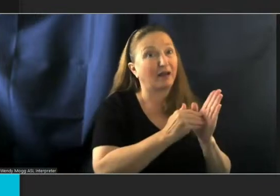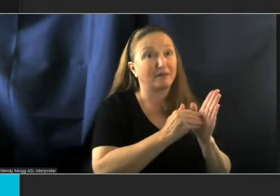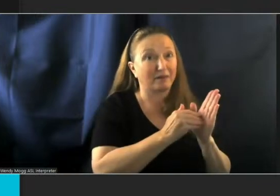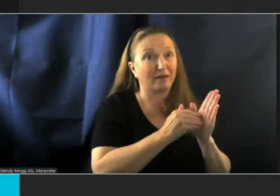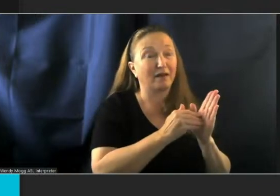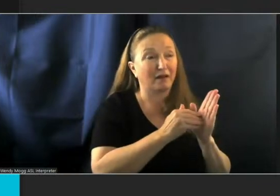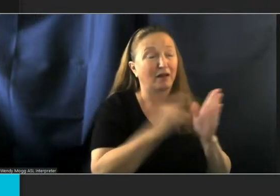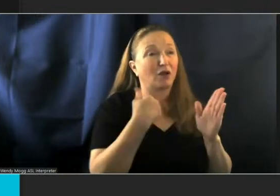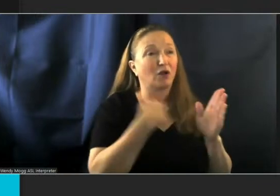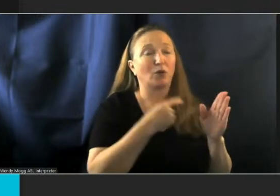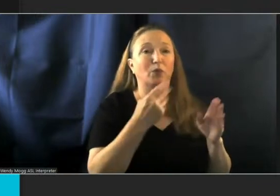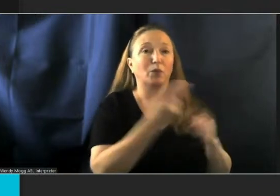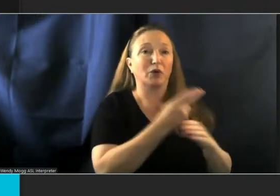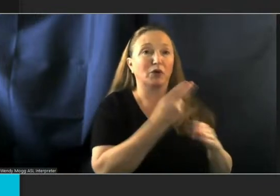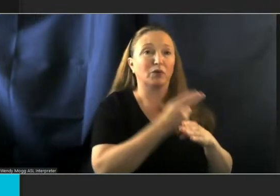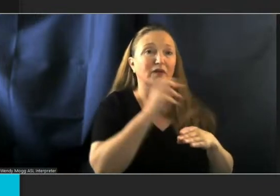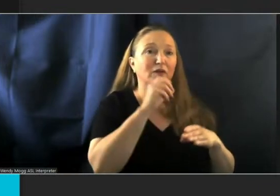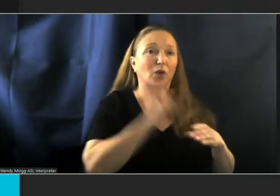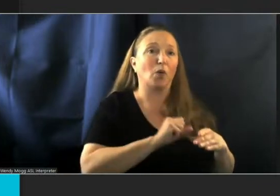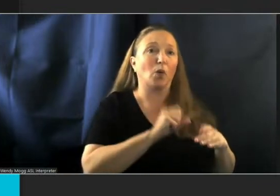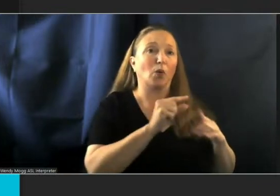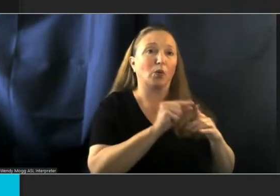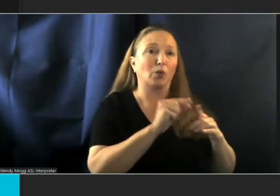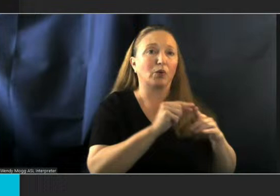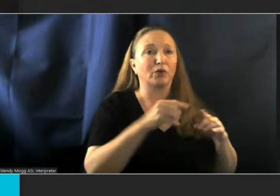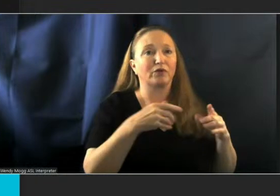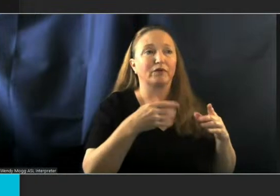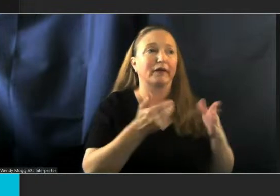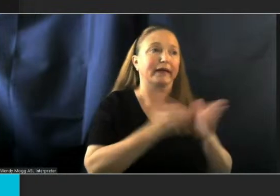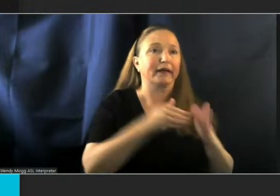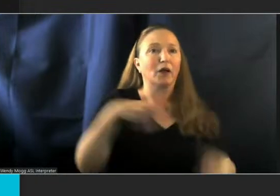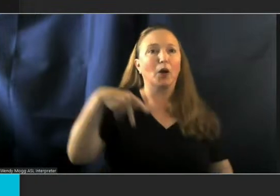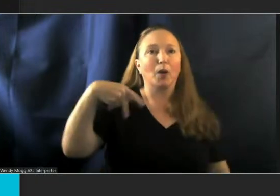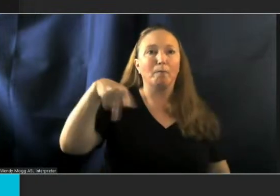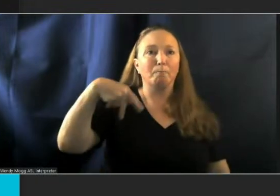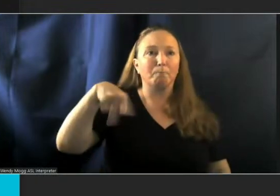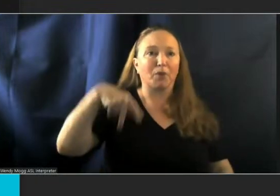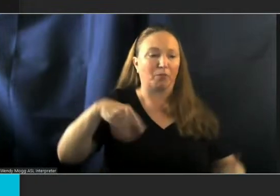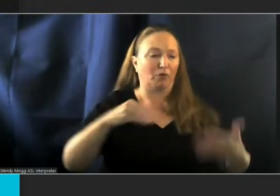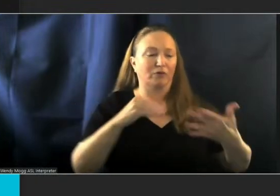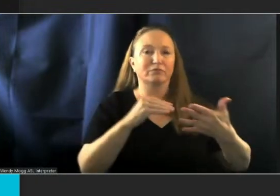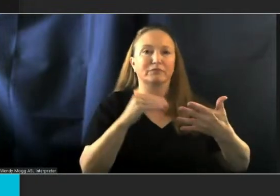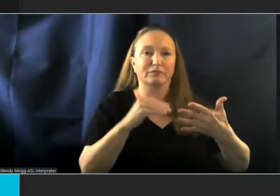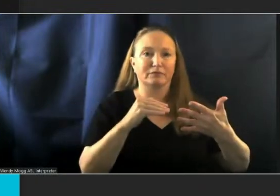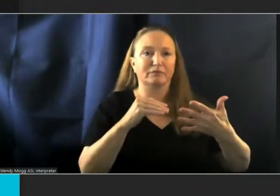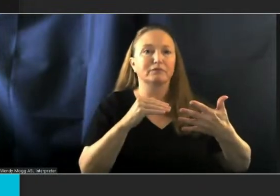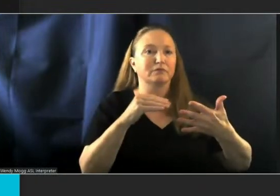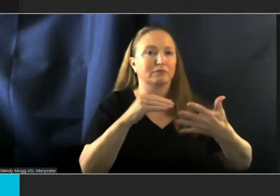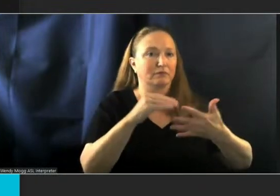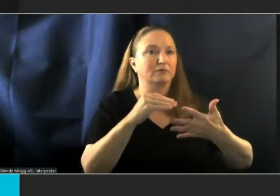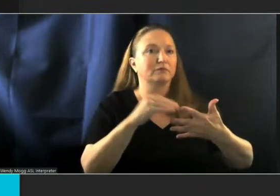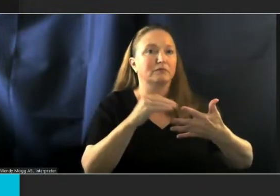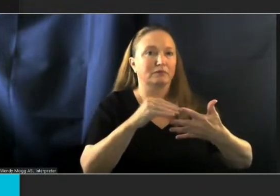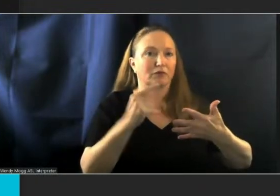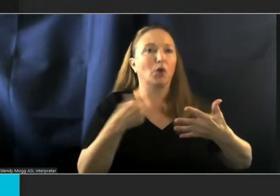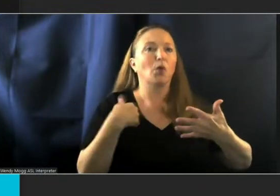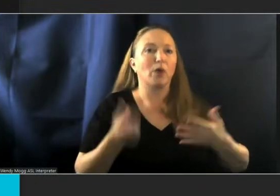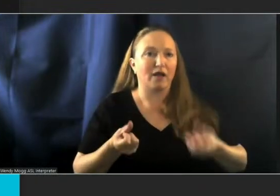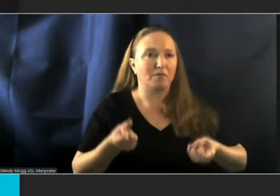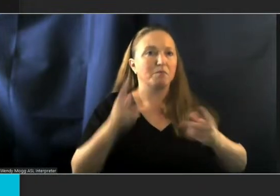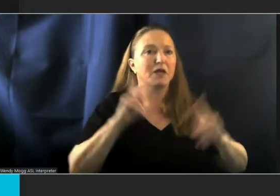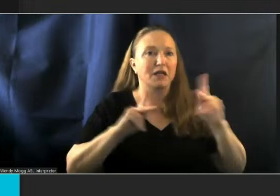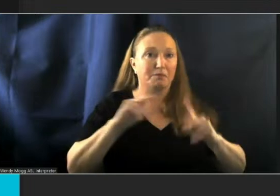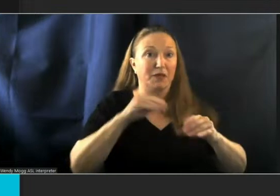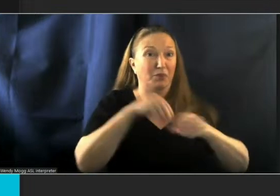old terminology now in the purple tier. And we do have a large number of people in our hospitals, including